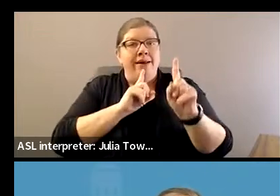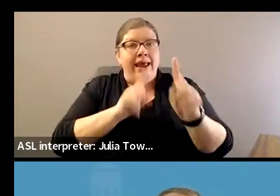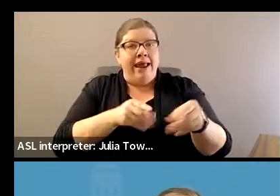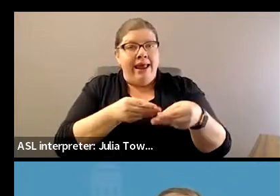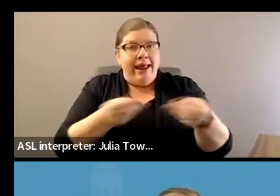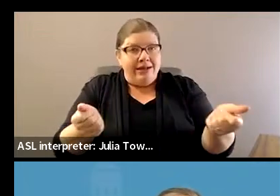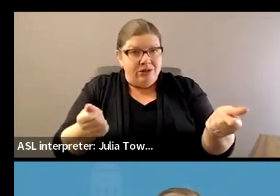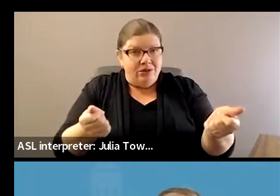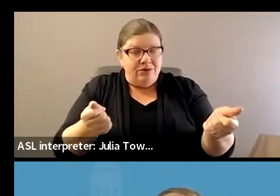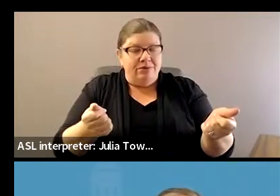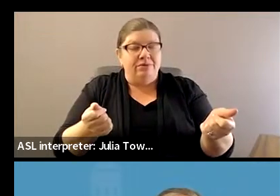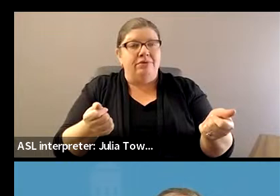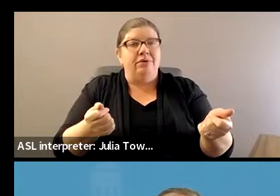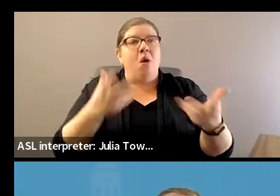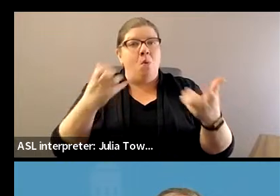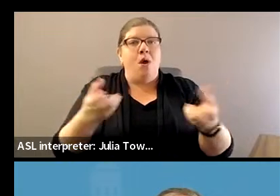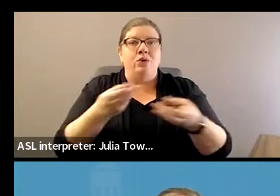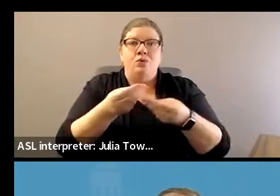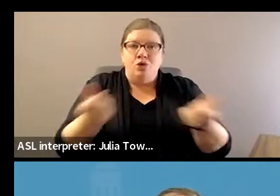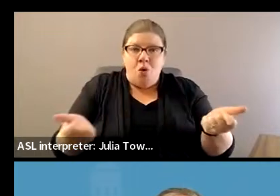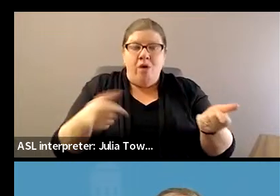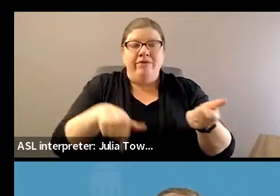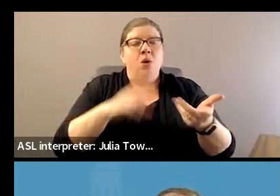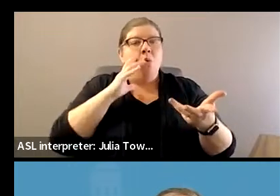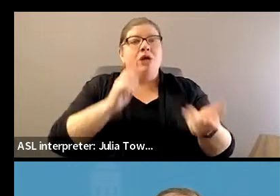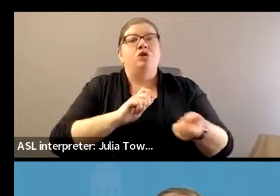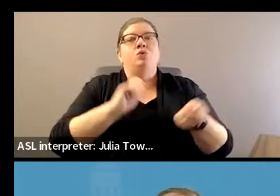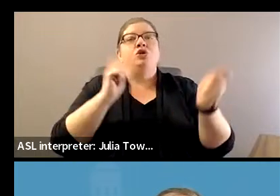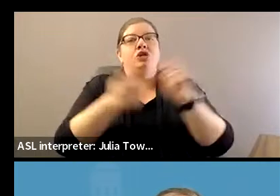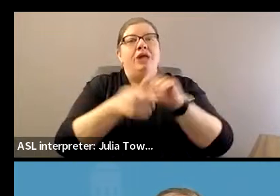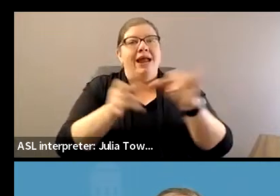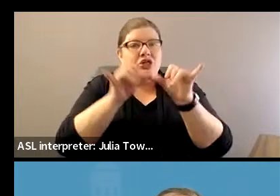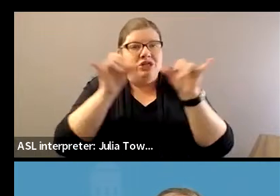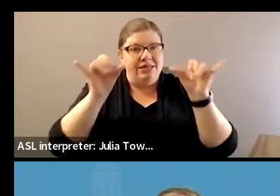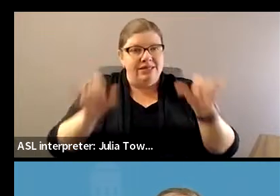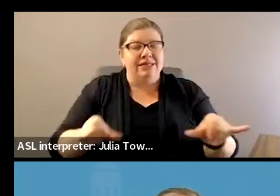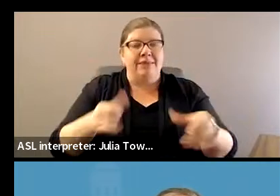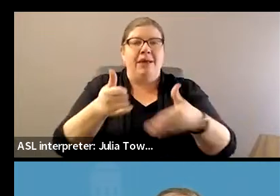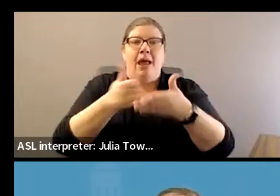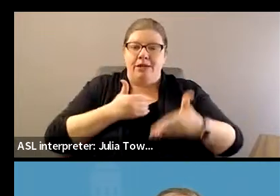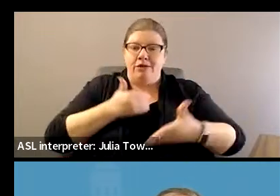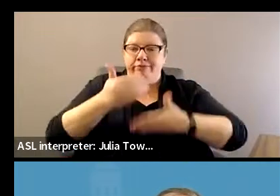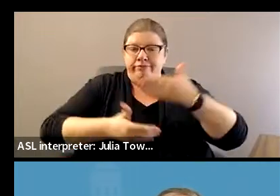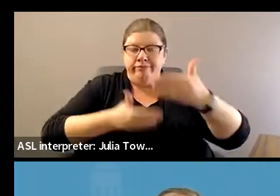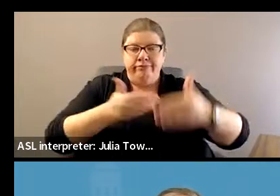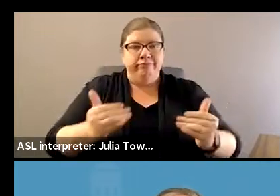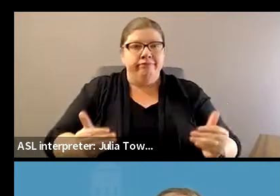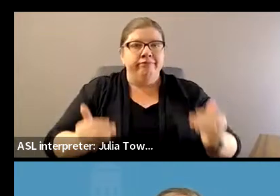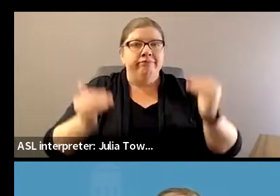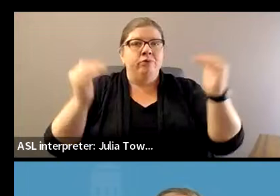right answer, that want to solve this, that want to change systems and want to get us to where we need to be.